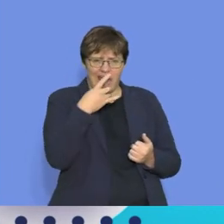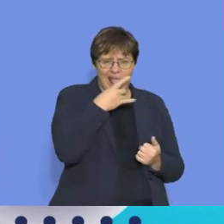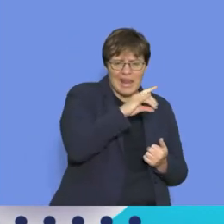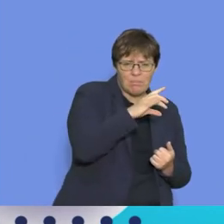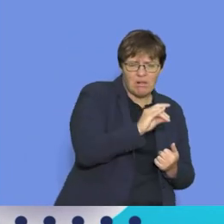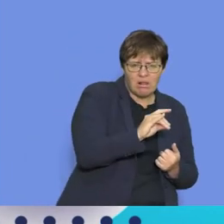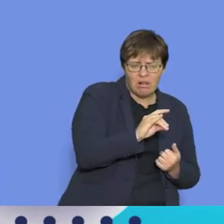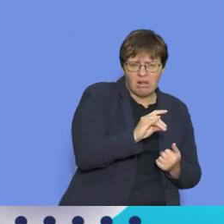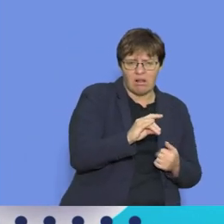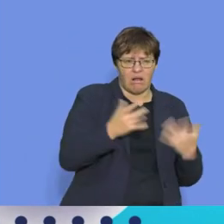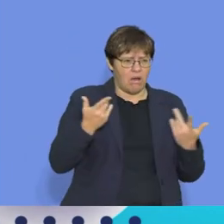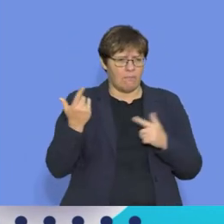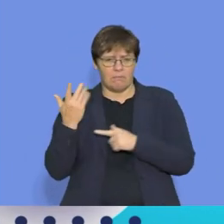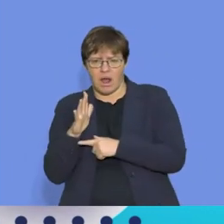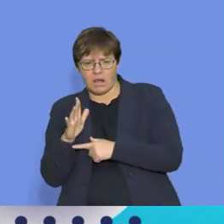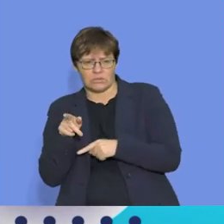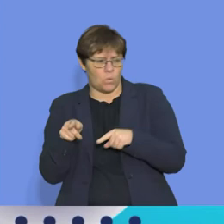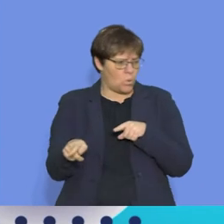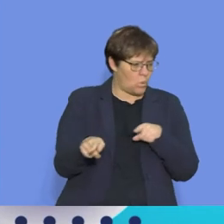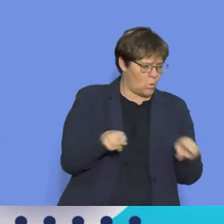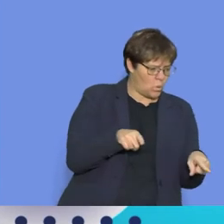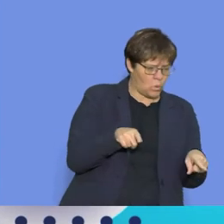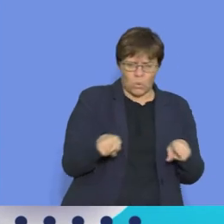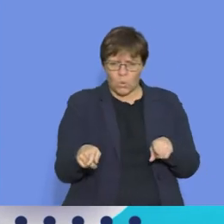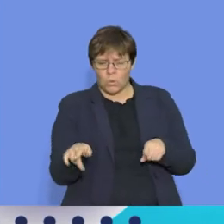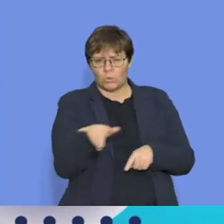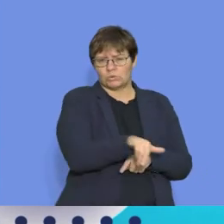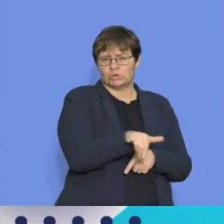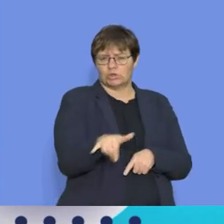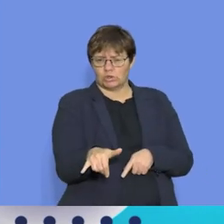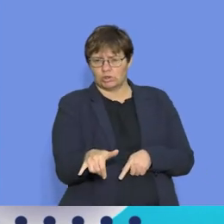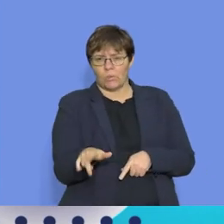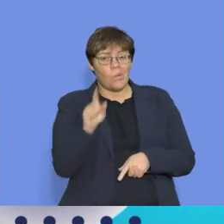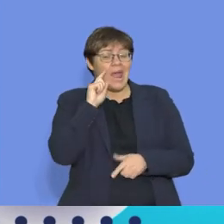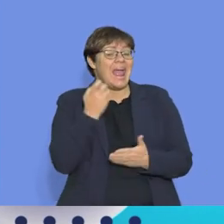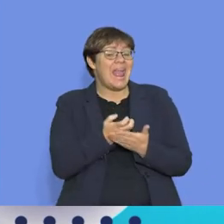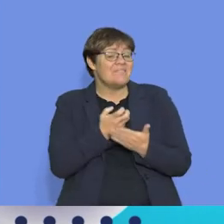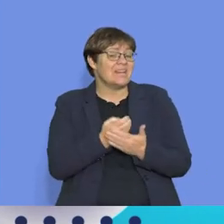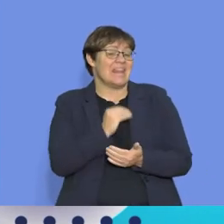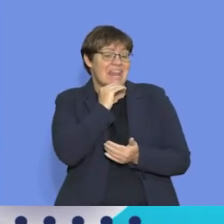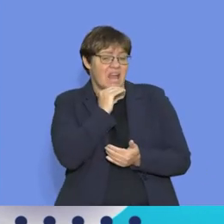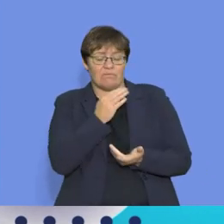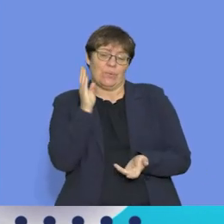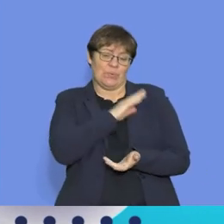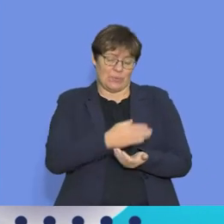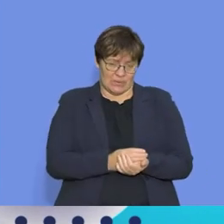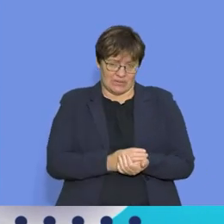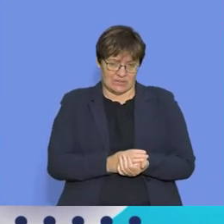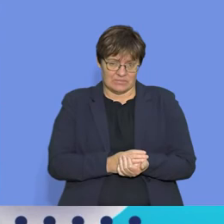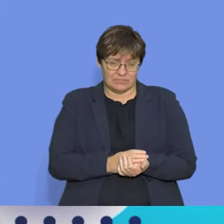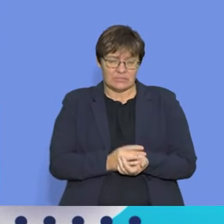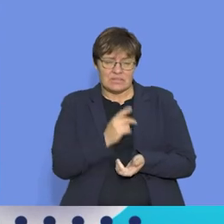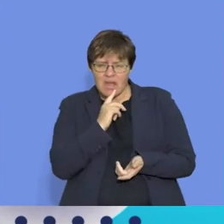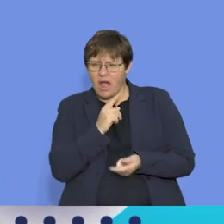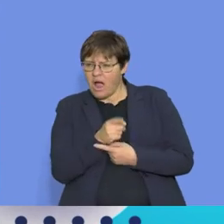animal? Is it a plant? They don't know, because there isn't enough evidence from the fossils which actually tells